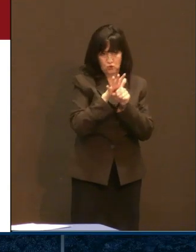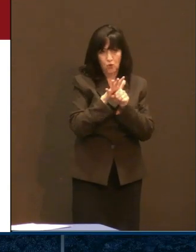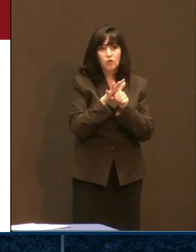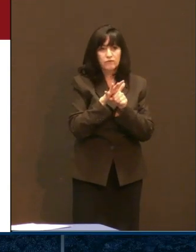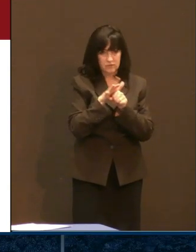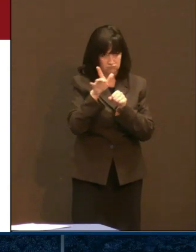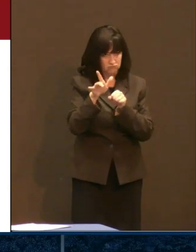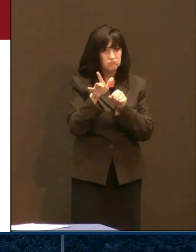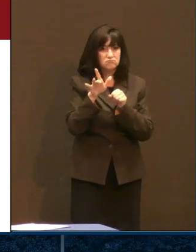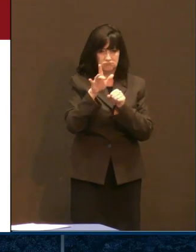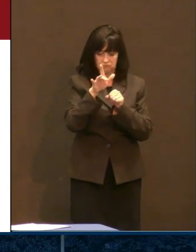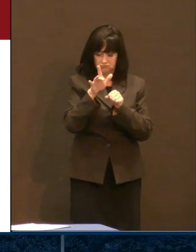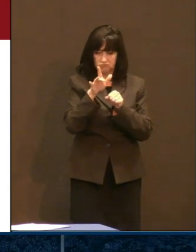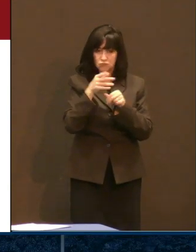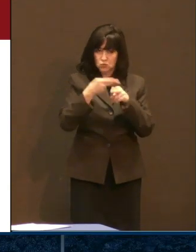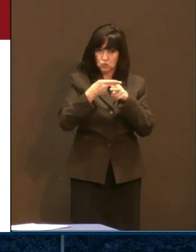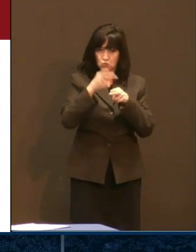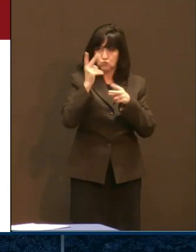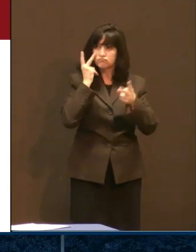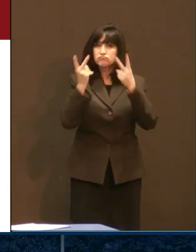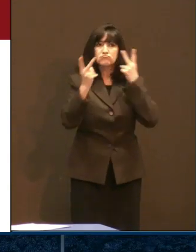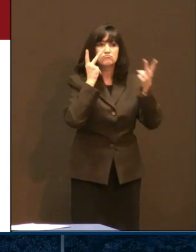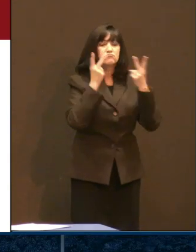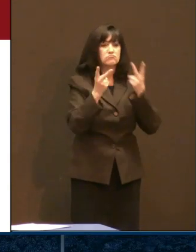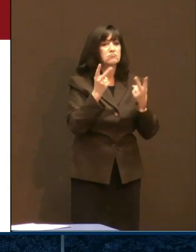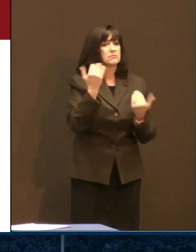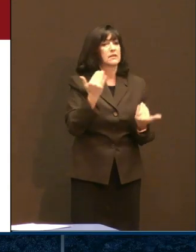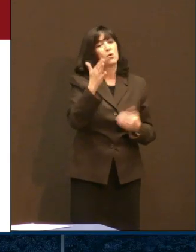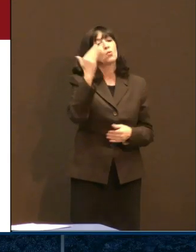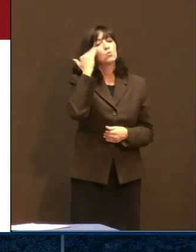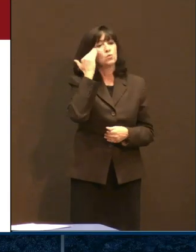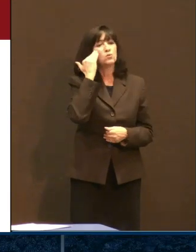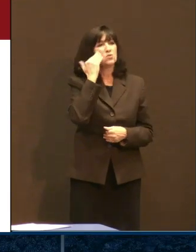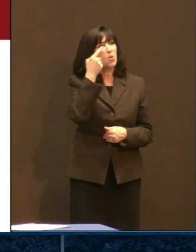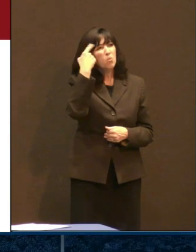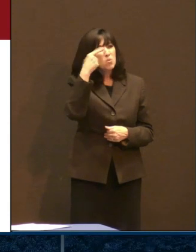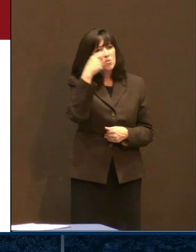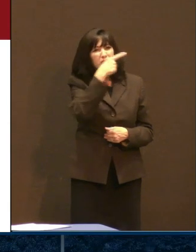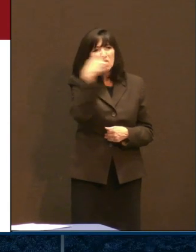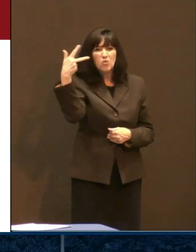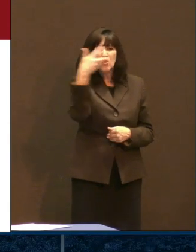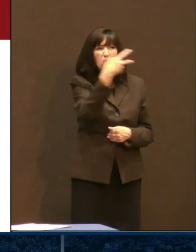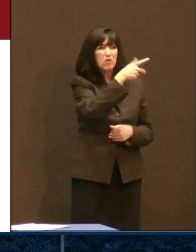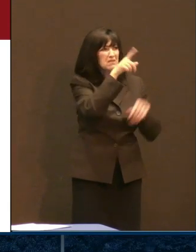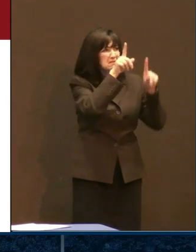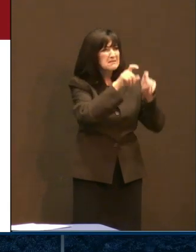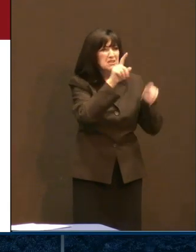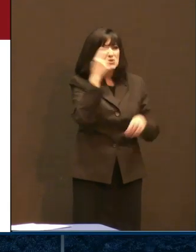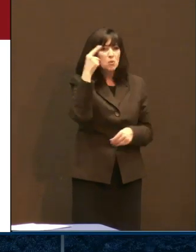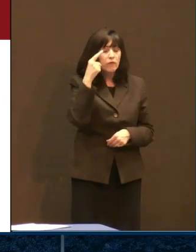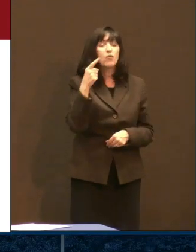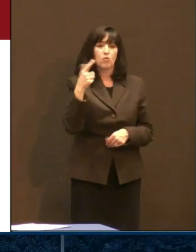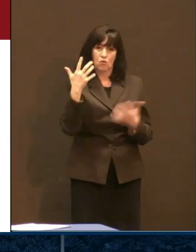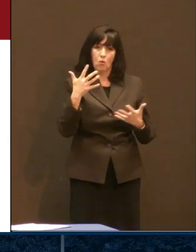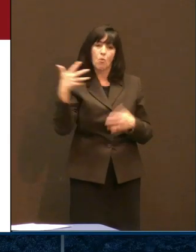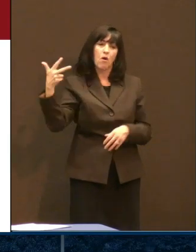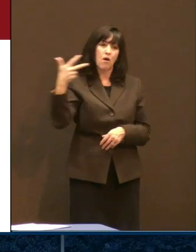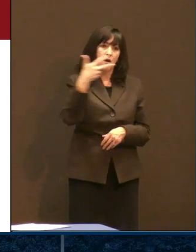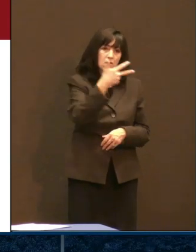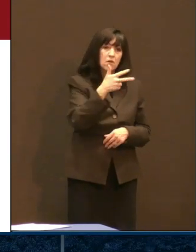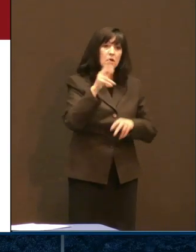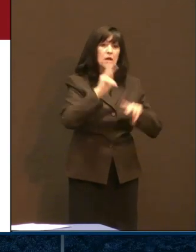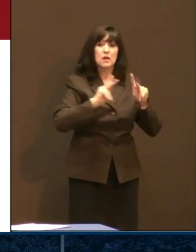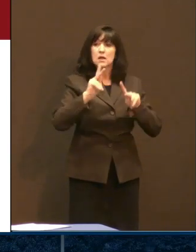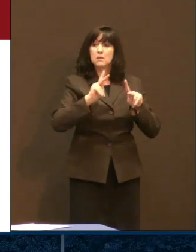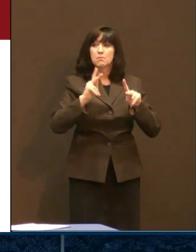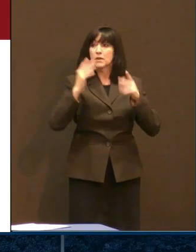need to concentrate on. We would love to say, hey, we're going to get through X number by the end of the month, but it's going to be a partnered approach, and